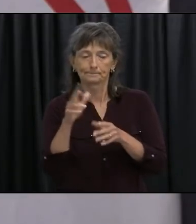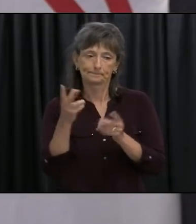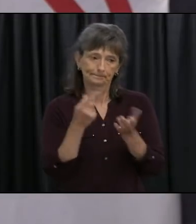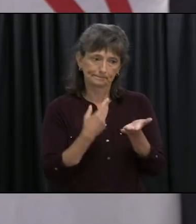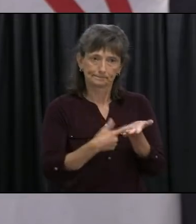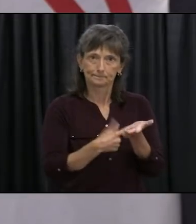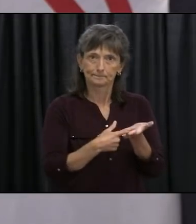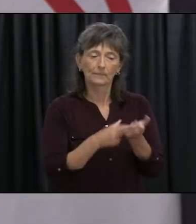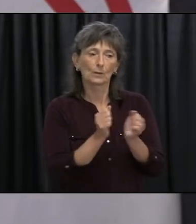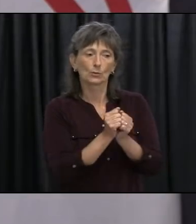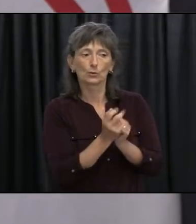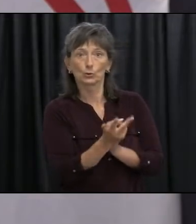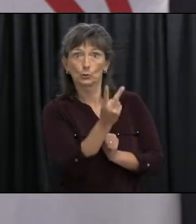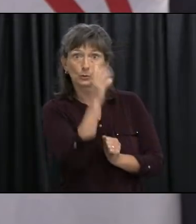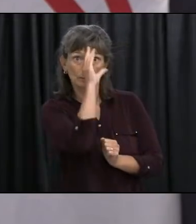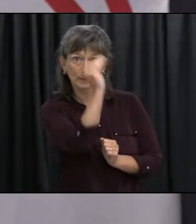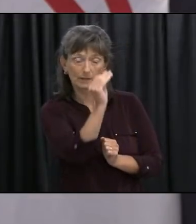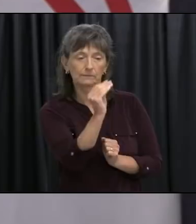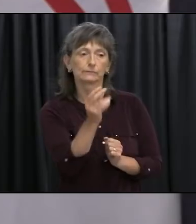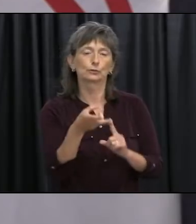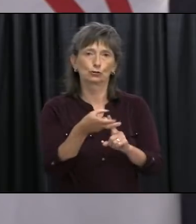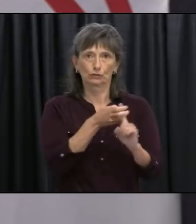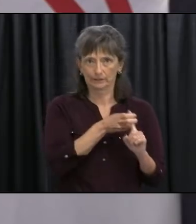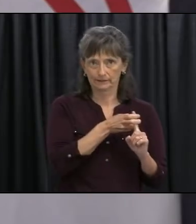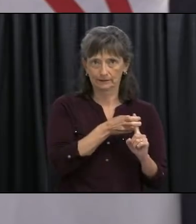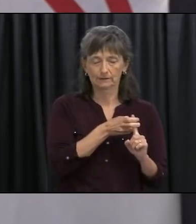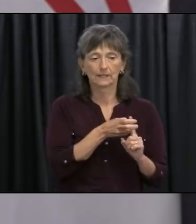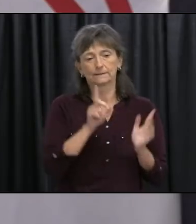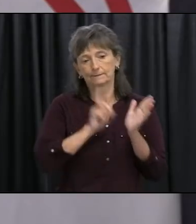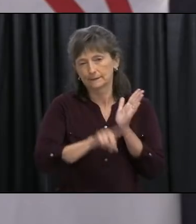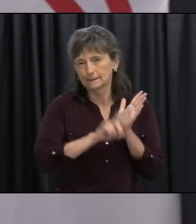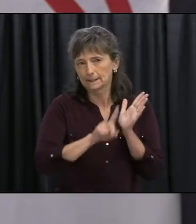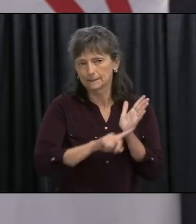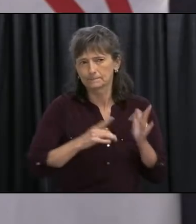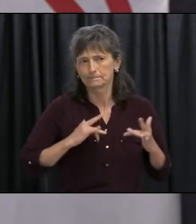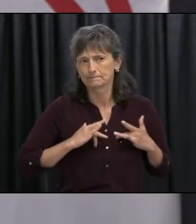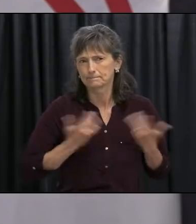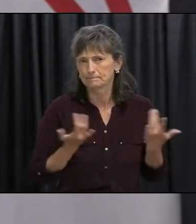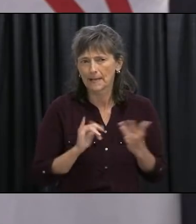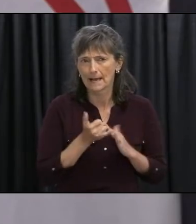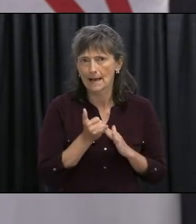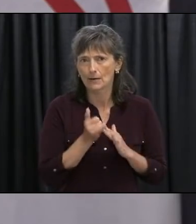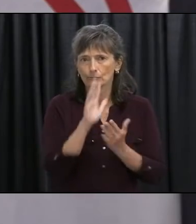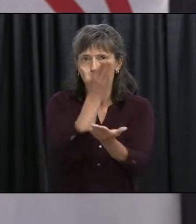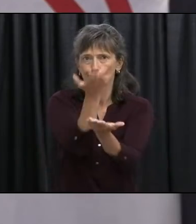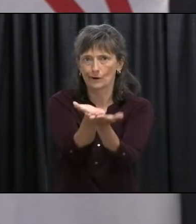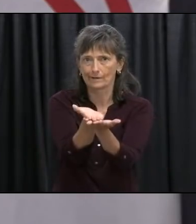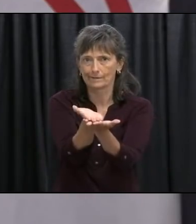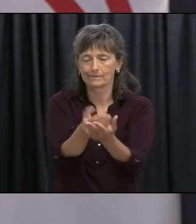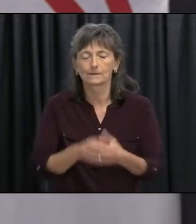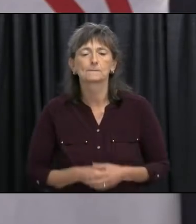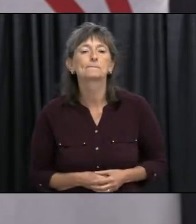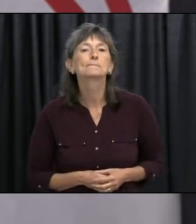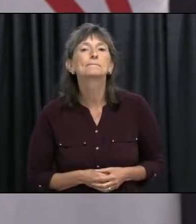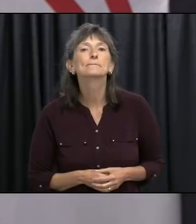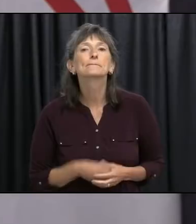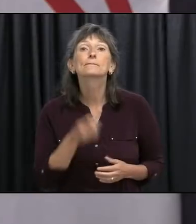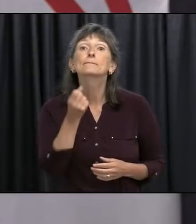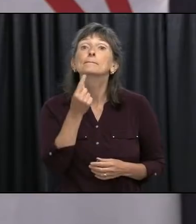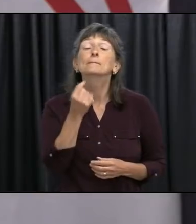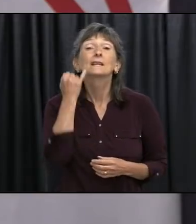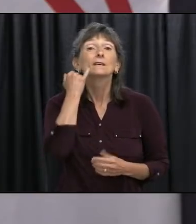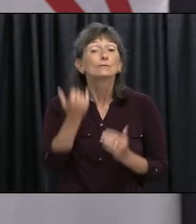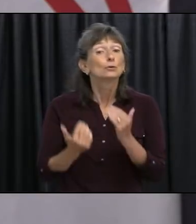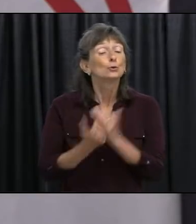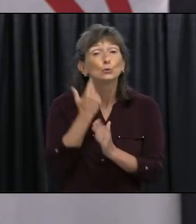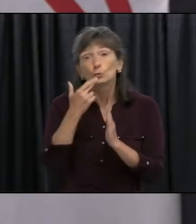RCMP cooperating and assisting in this investigation. Keeping with travel restrictions in mind, rest assured, if anything is to change with